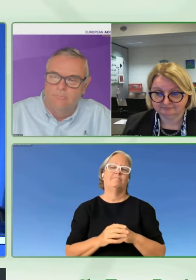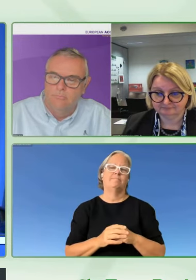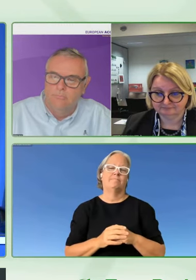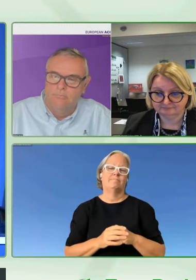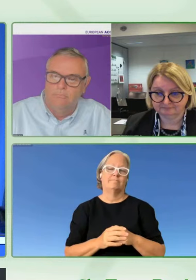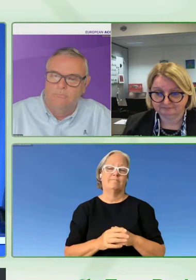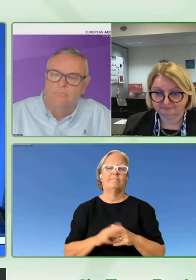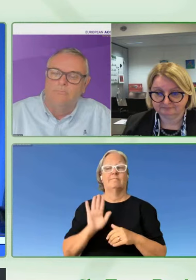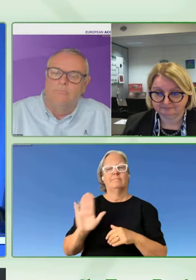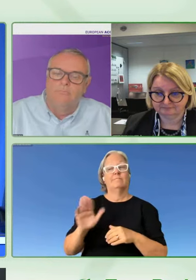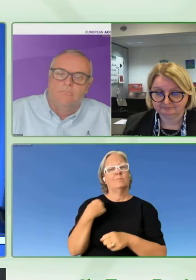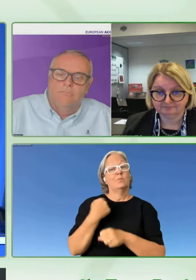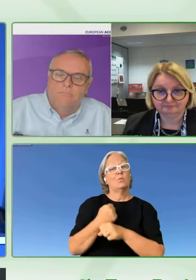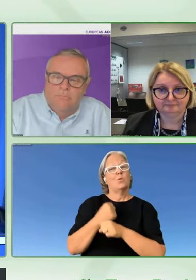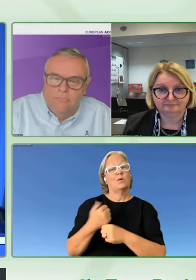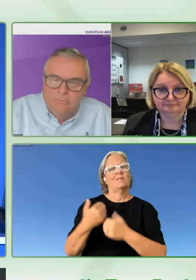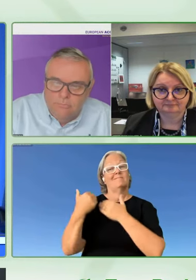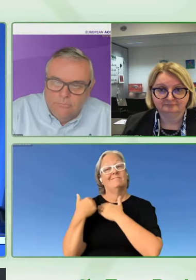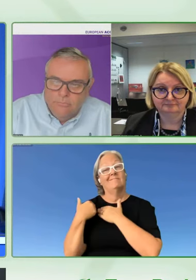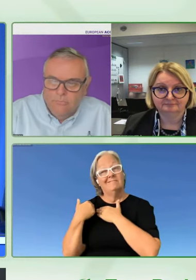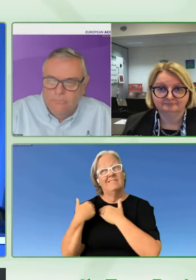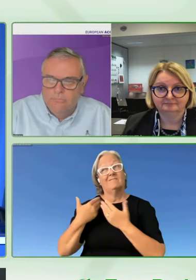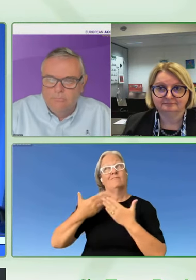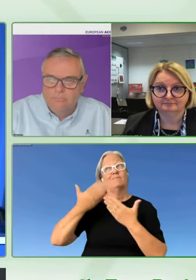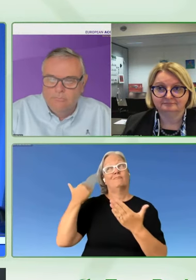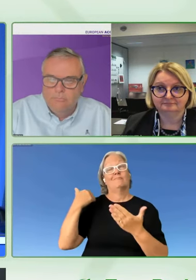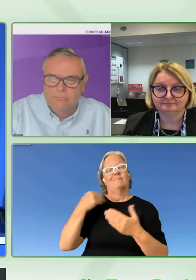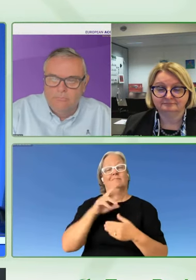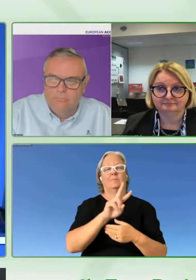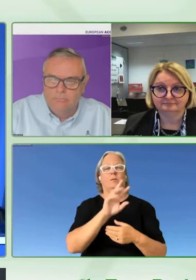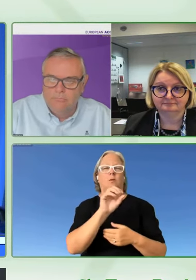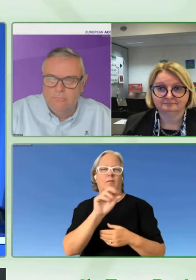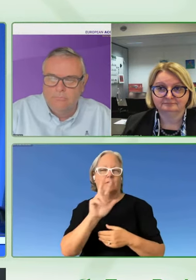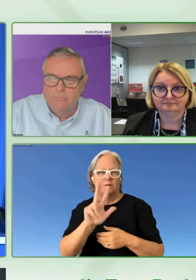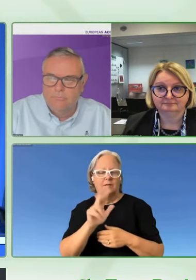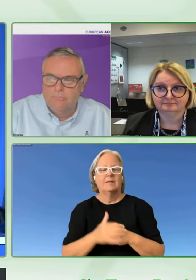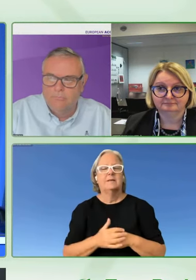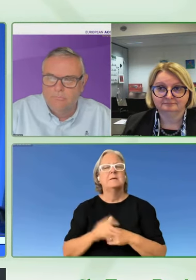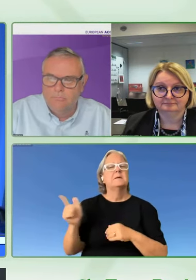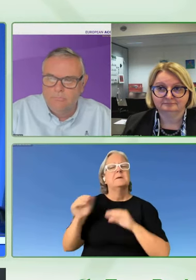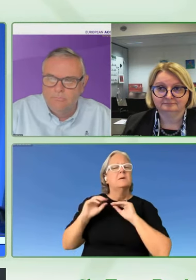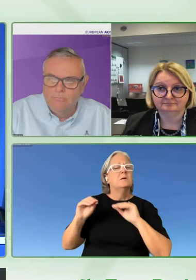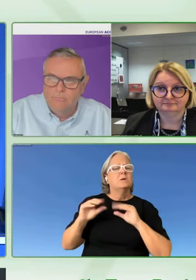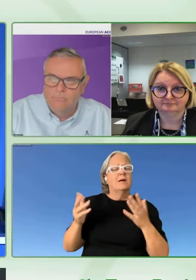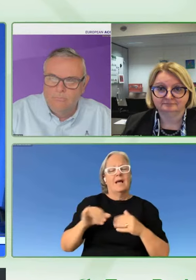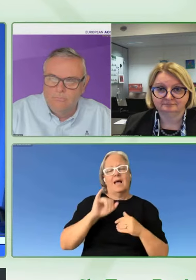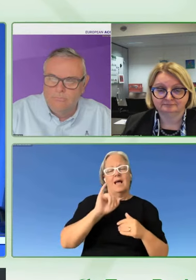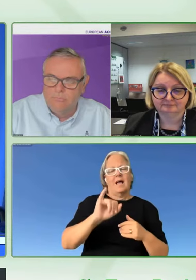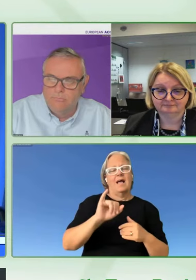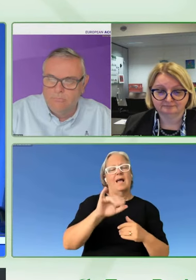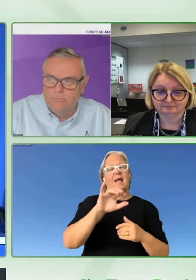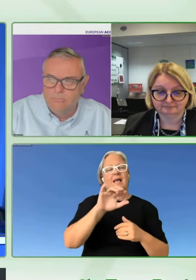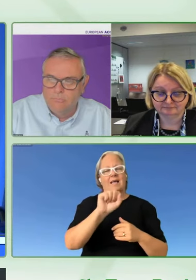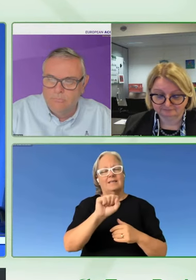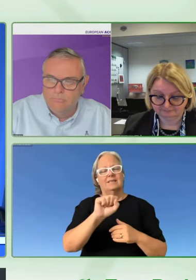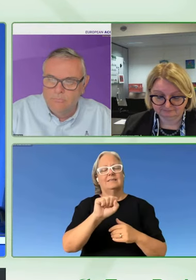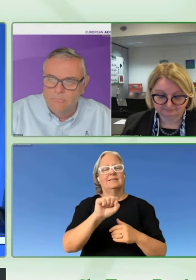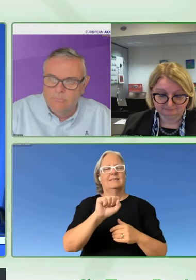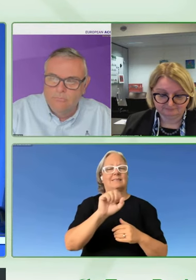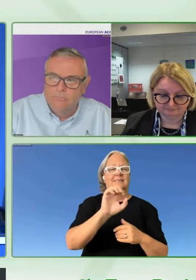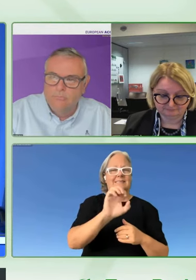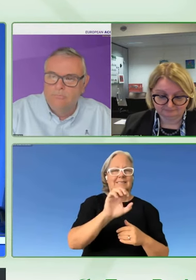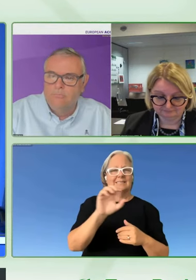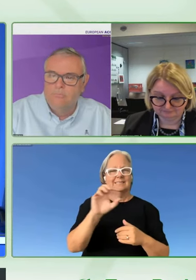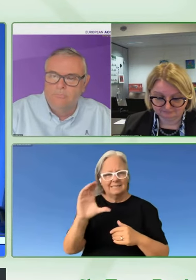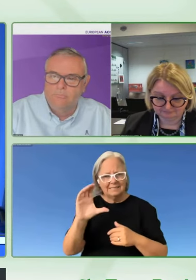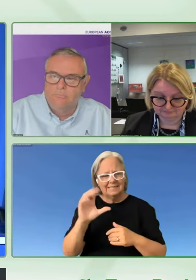held since 2003. His training includes IESE, PDG, and Senior Management Program for Research,